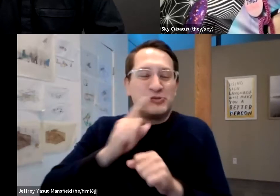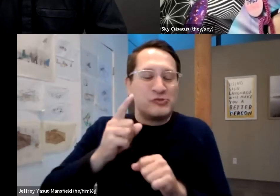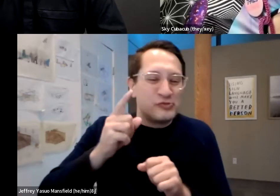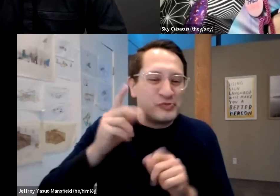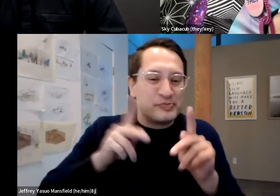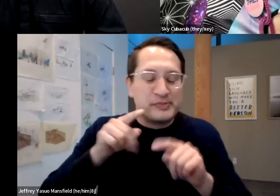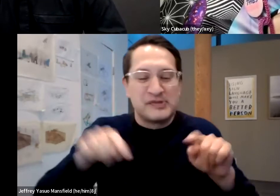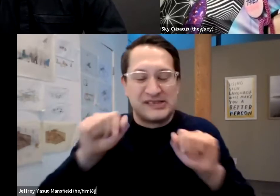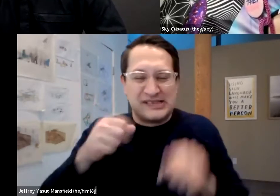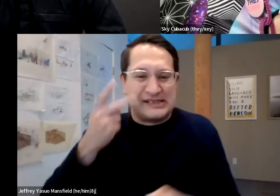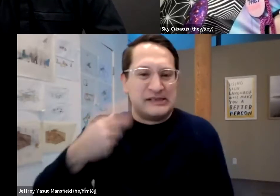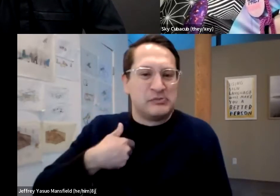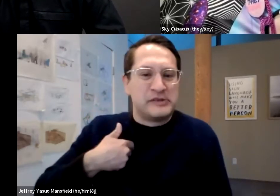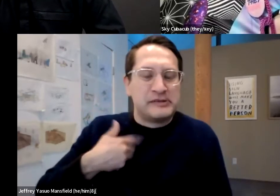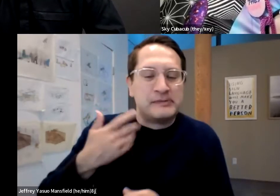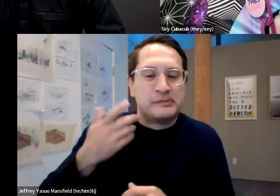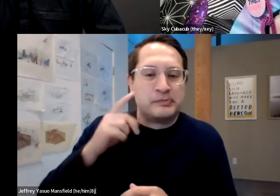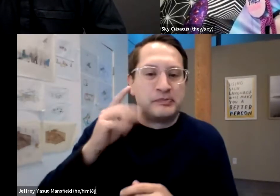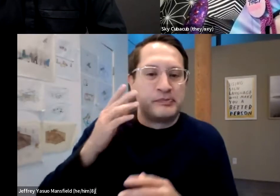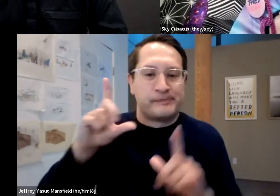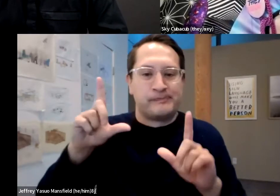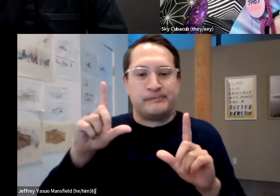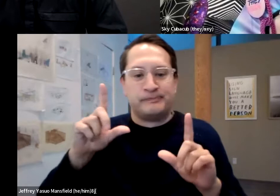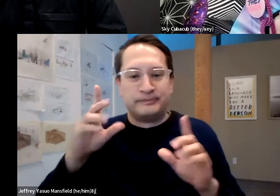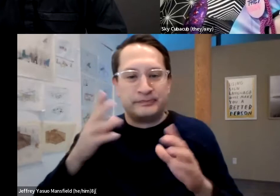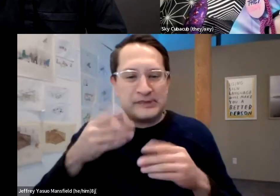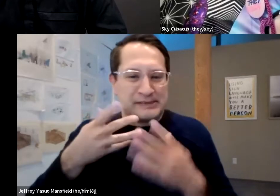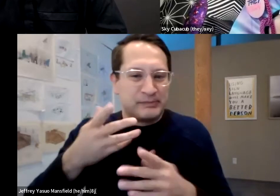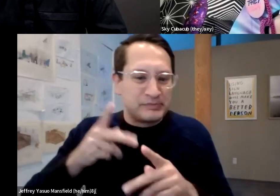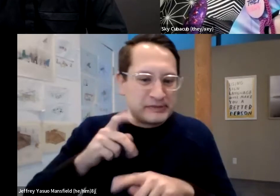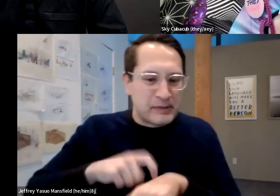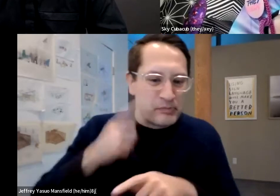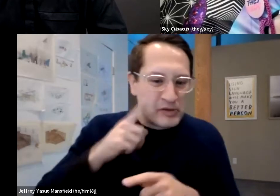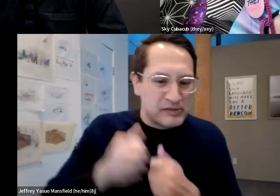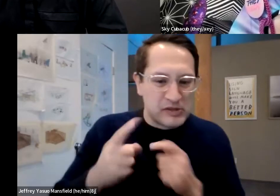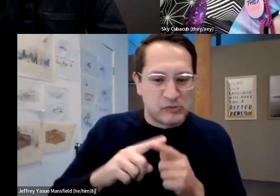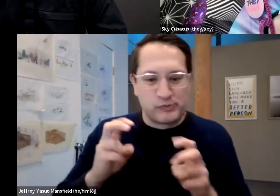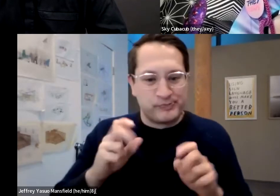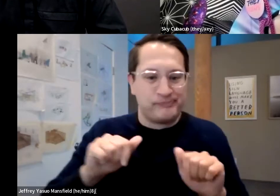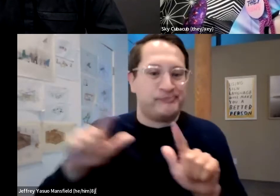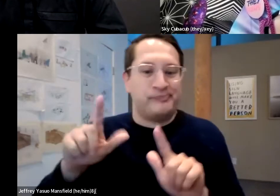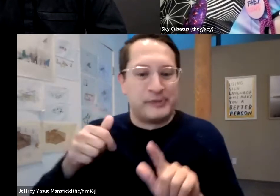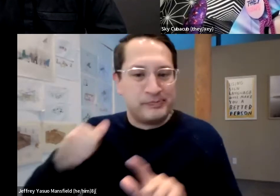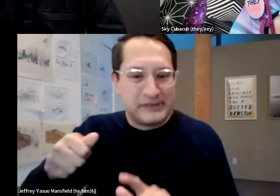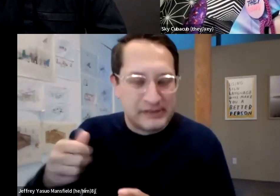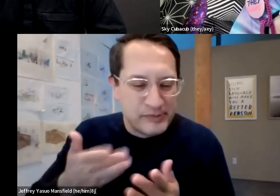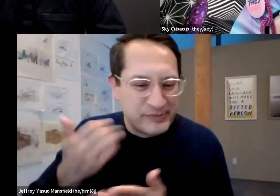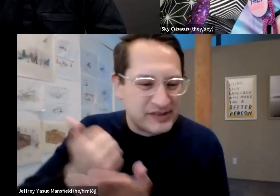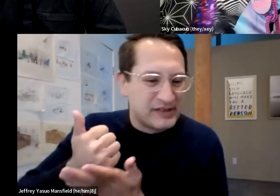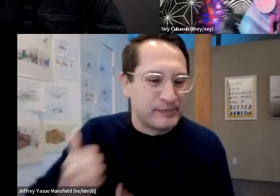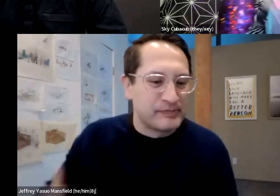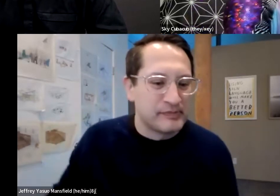Let me just quickly check in to make sure people in the audience, can you all see me? Am I visible? Let me give people time to